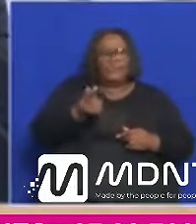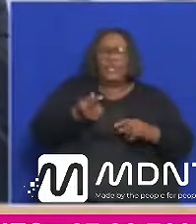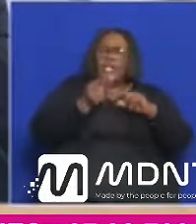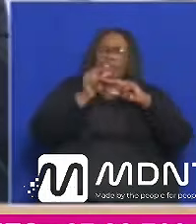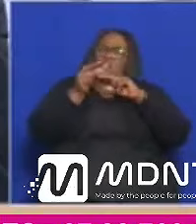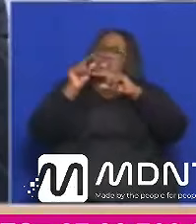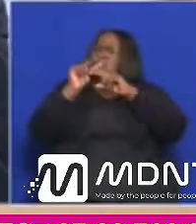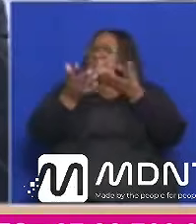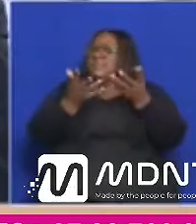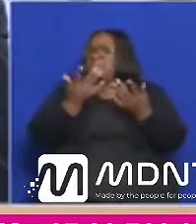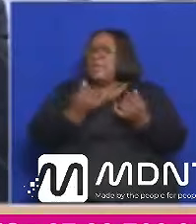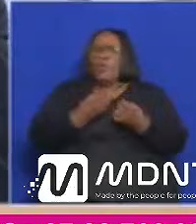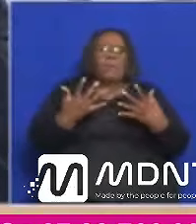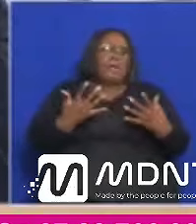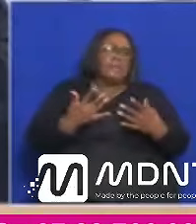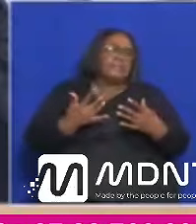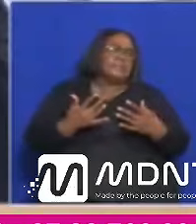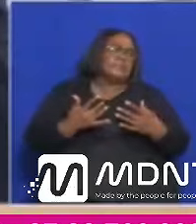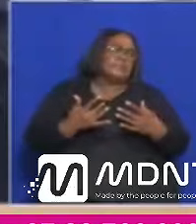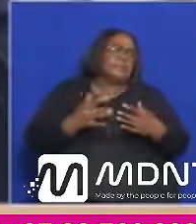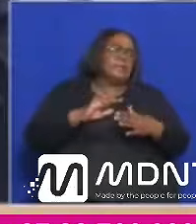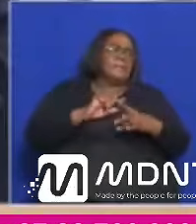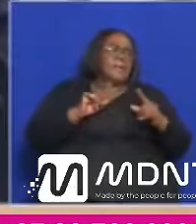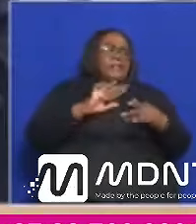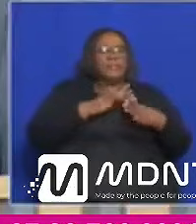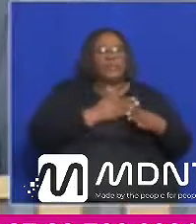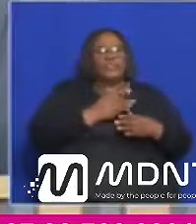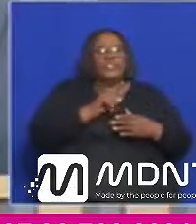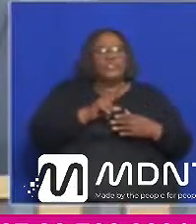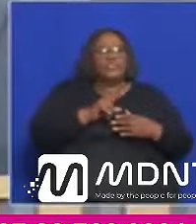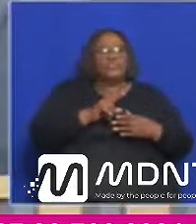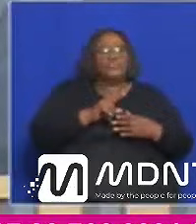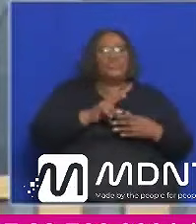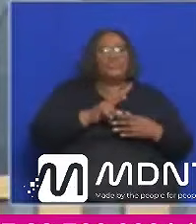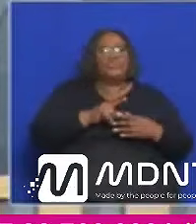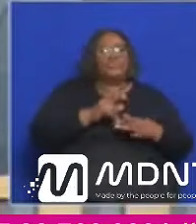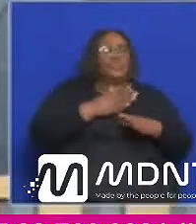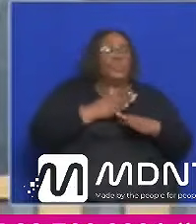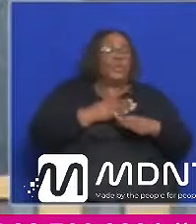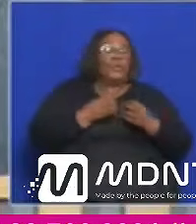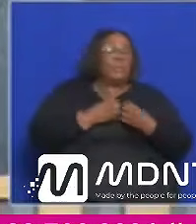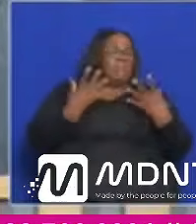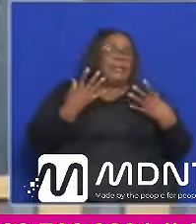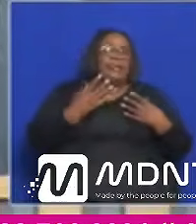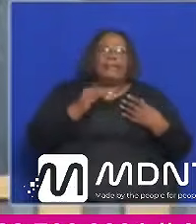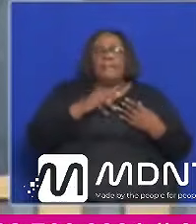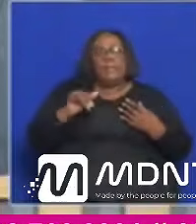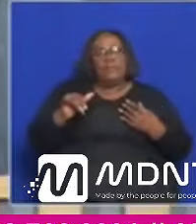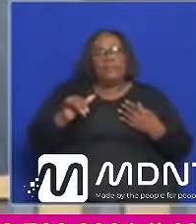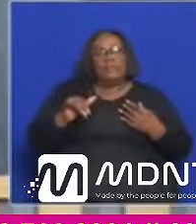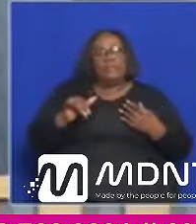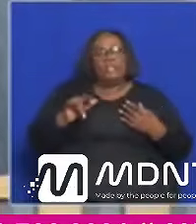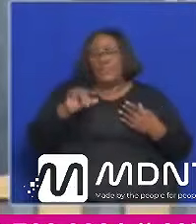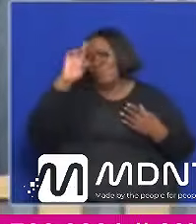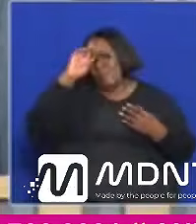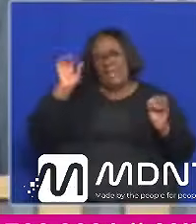be, but because you said you deal with in many millions, you might not remember. No, advocacy, I'm not. Okay. Don't put it that